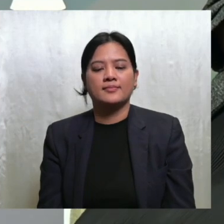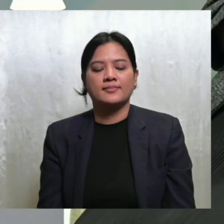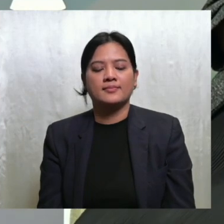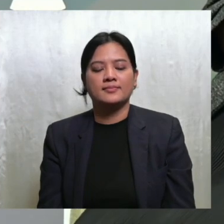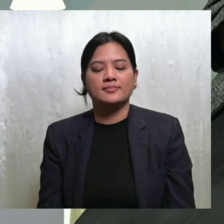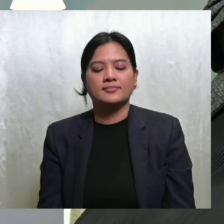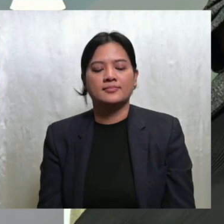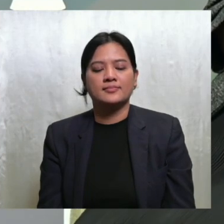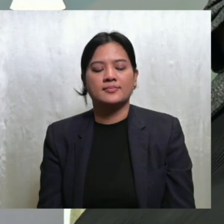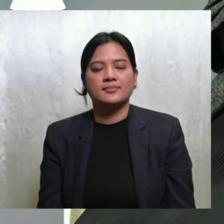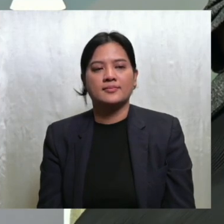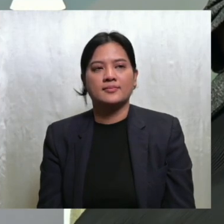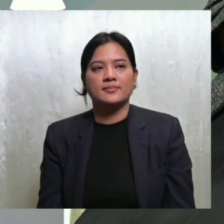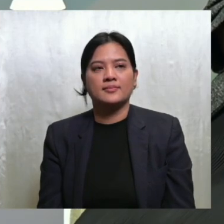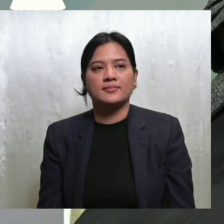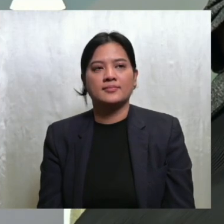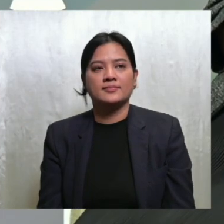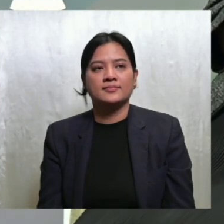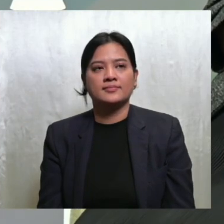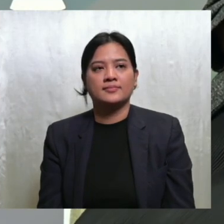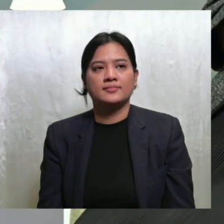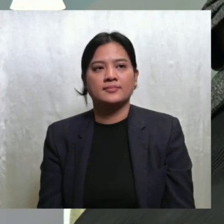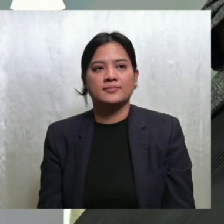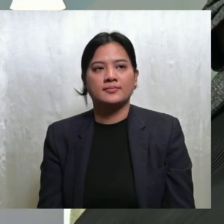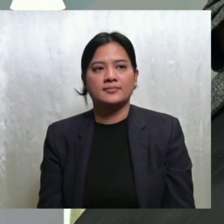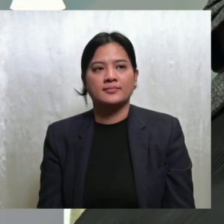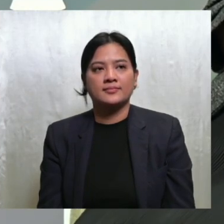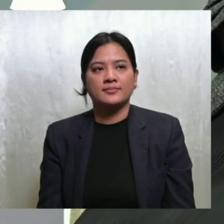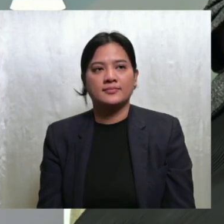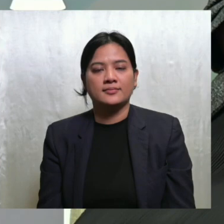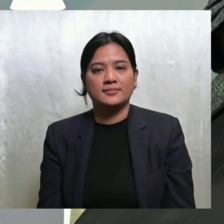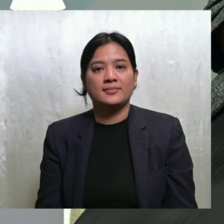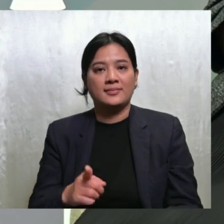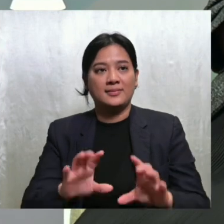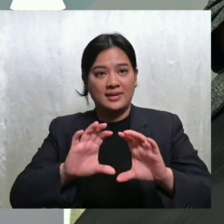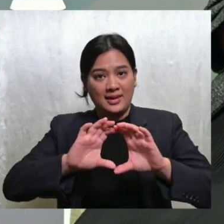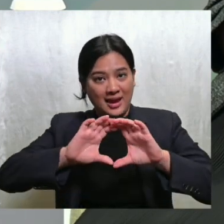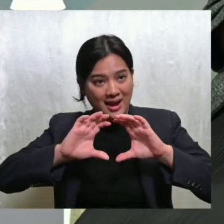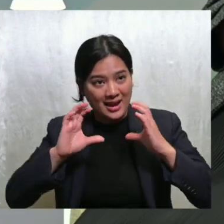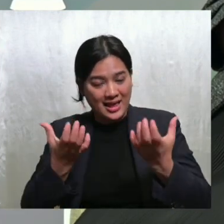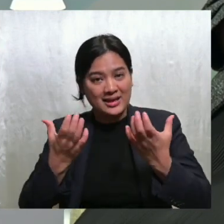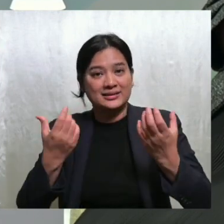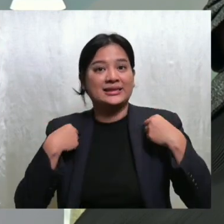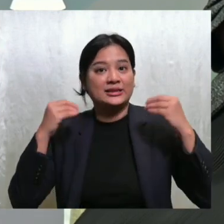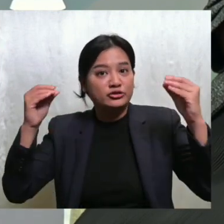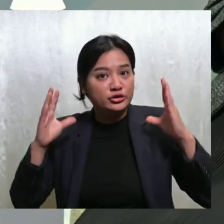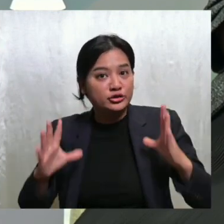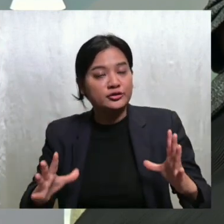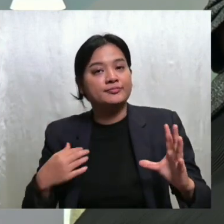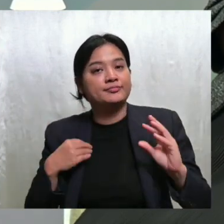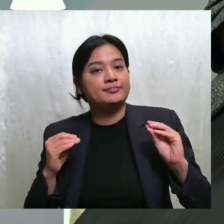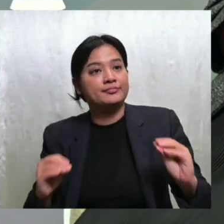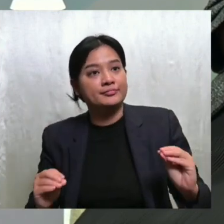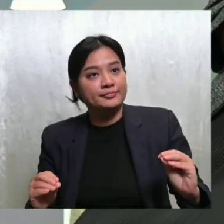And you see, that's what we are focusing on in Pakistan, as well as in all emerging markets where we have